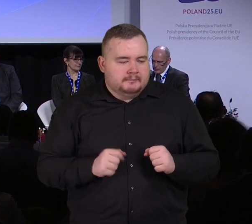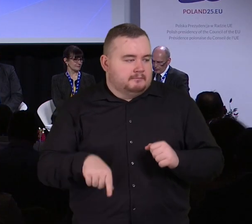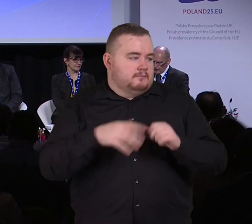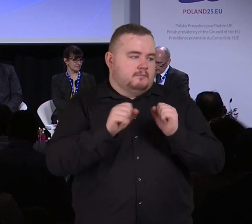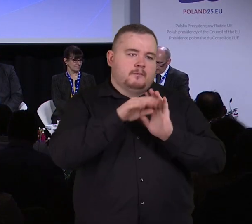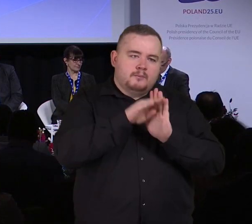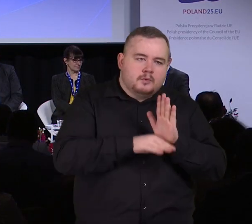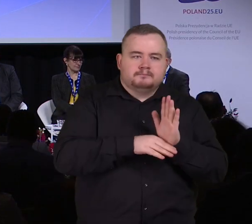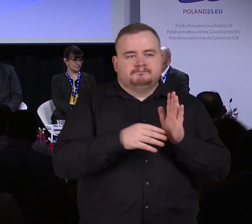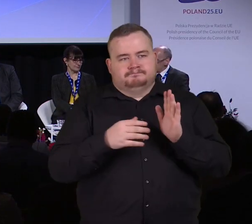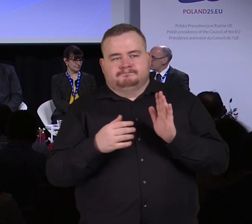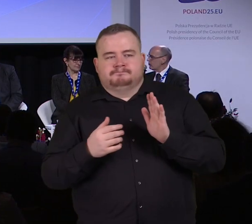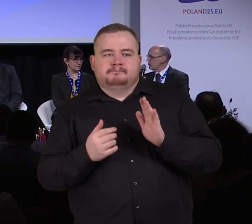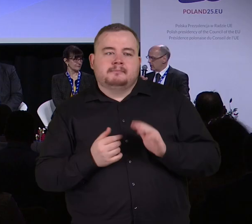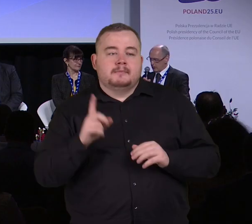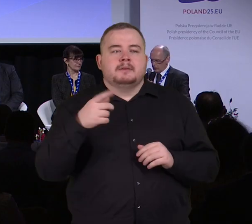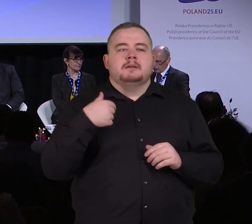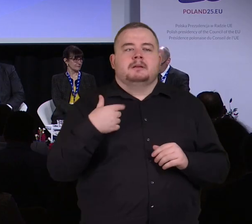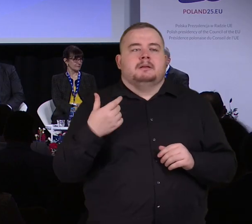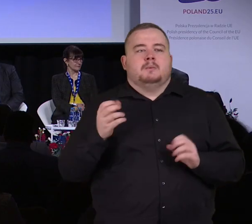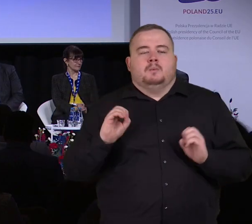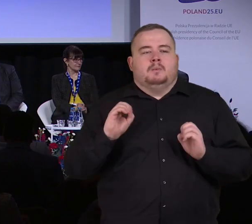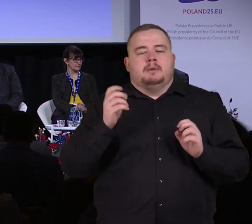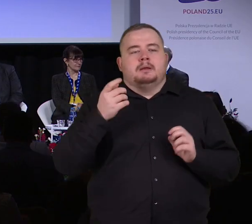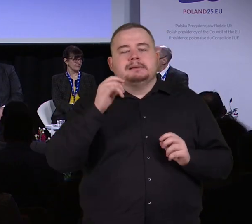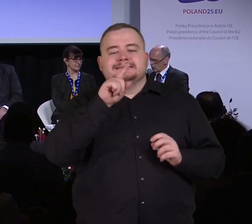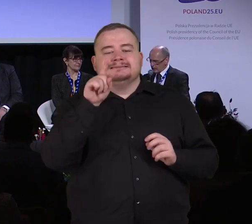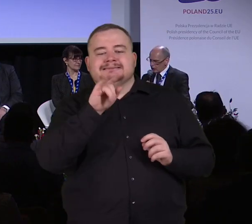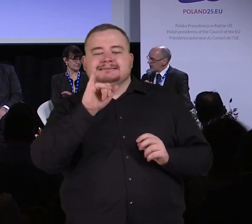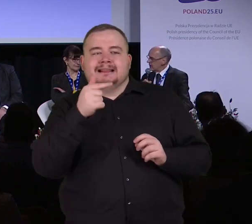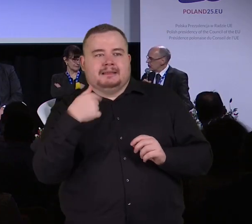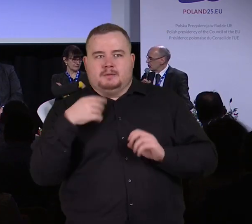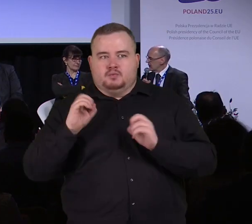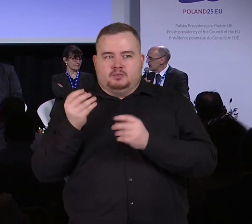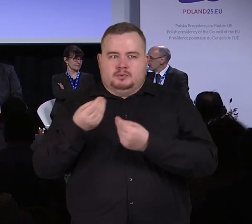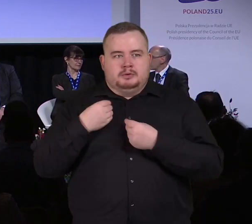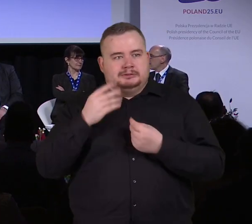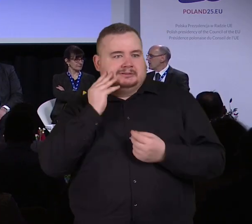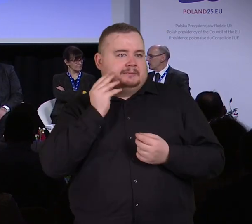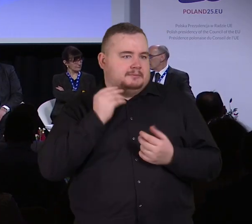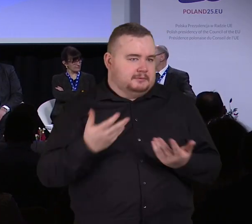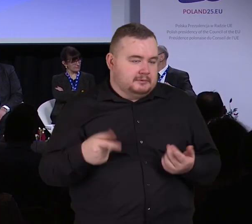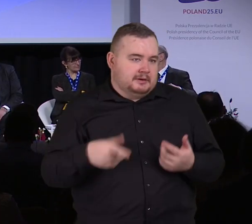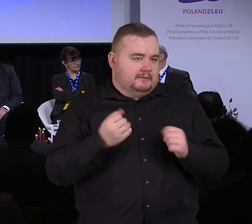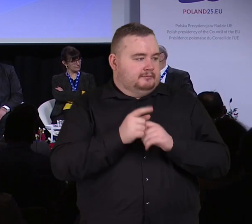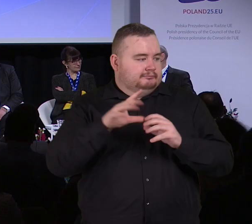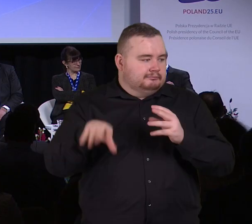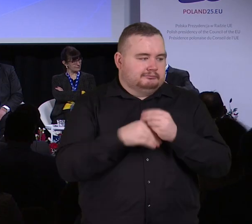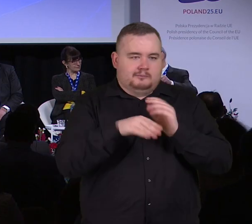funding period, additionally, 2 territorial integrated strategy instruments